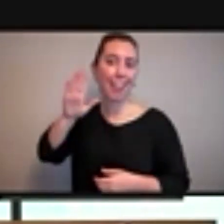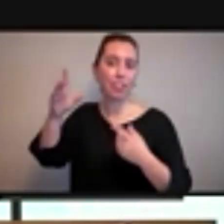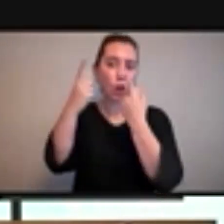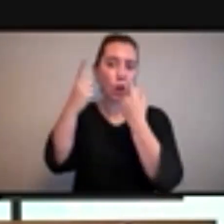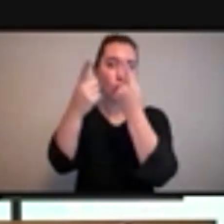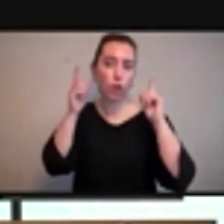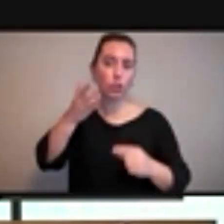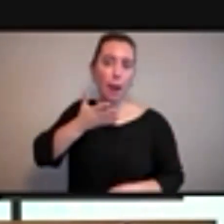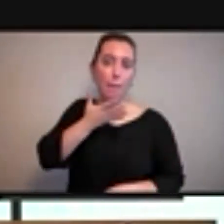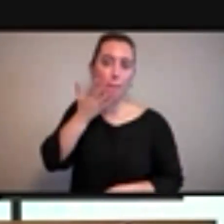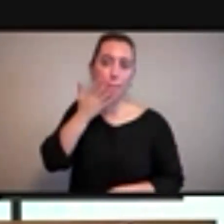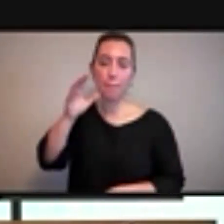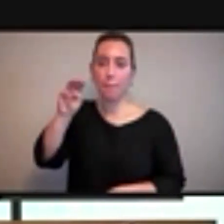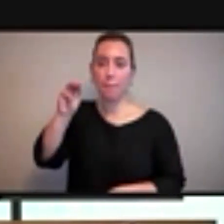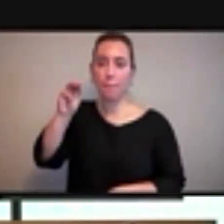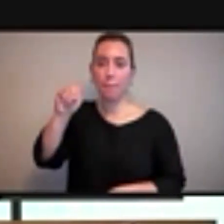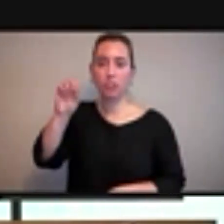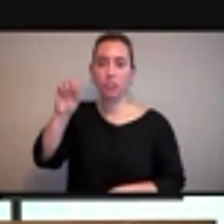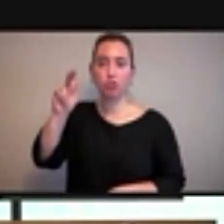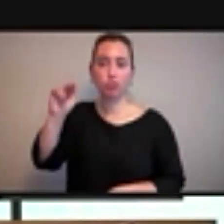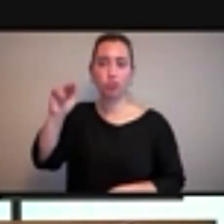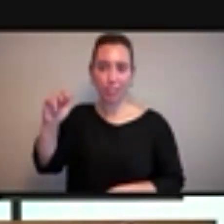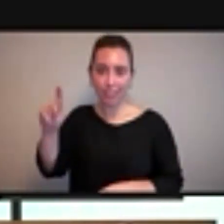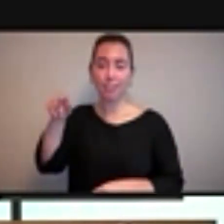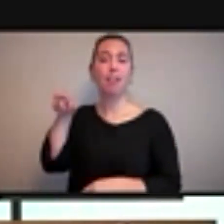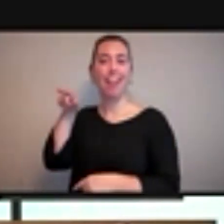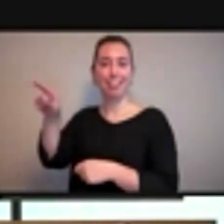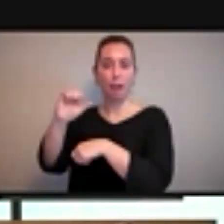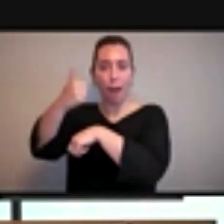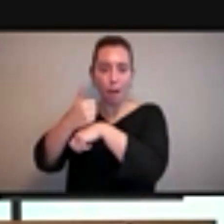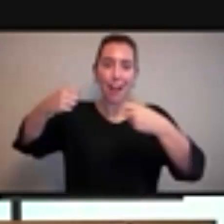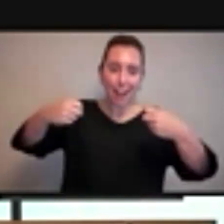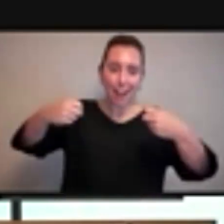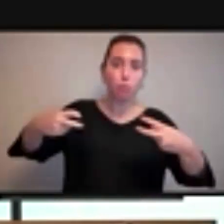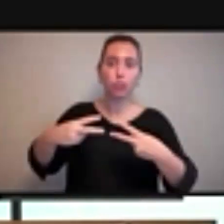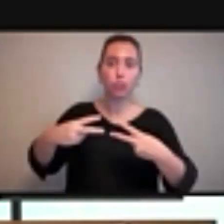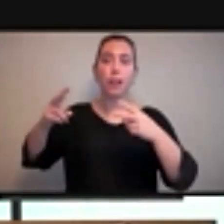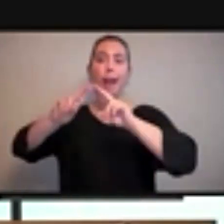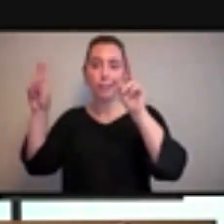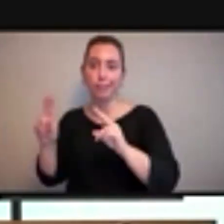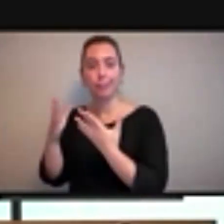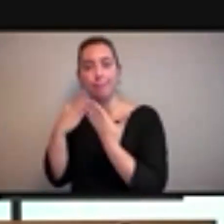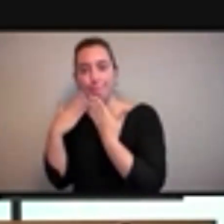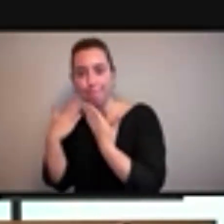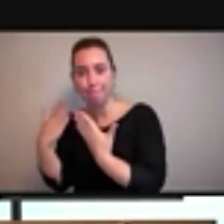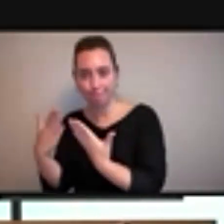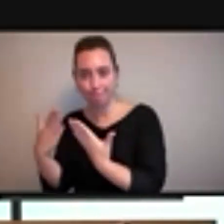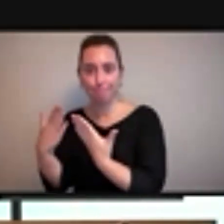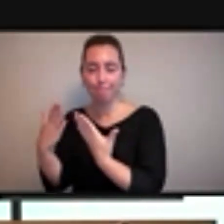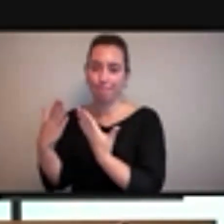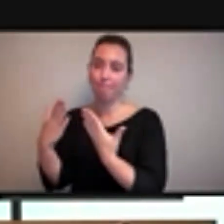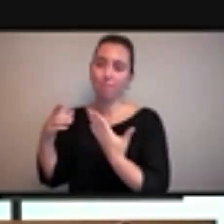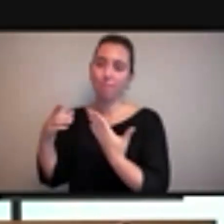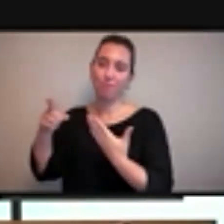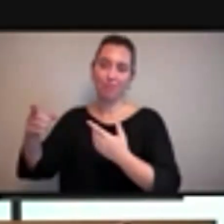tech setup here on site and also the live captioning. So thank you for that collaboration that is based on a long-term